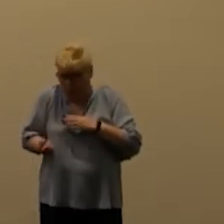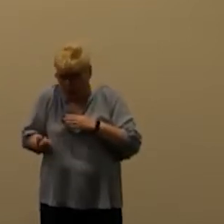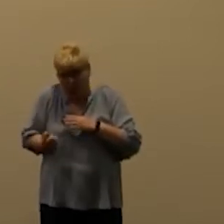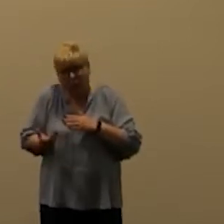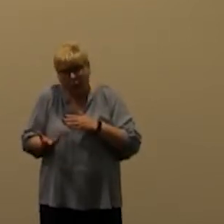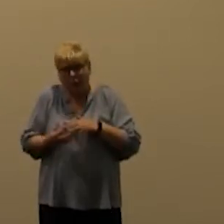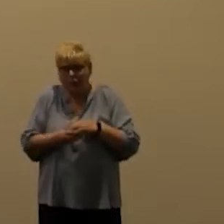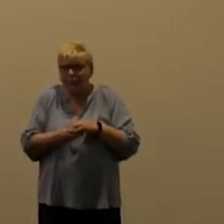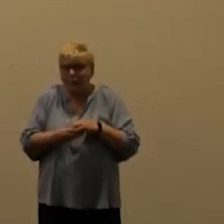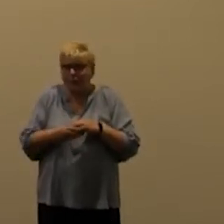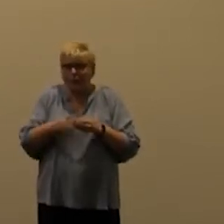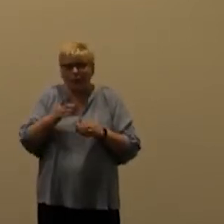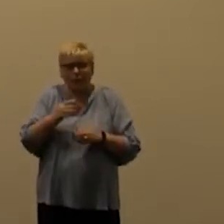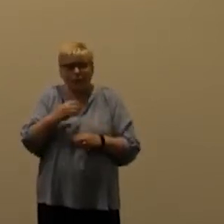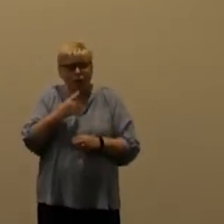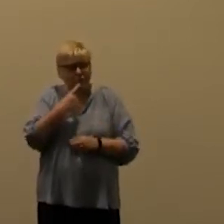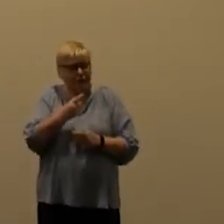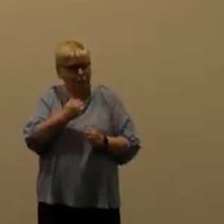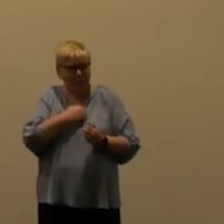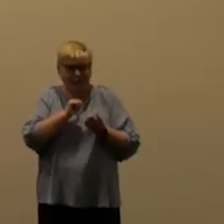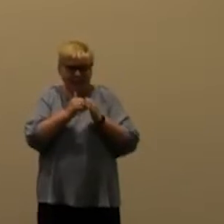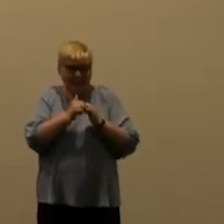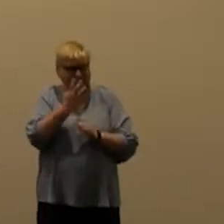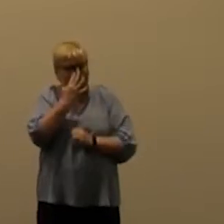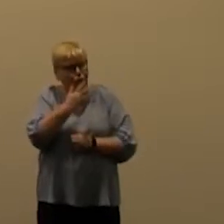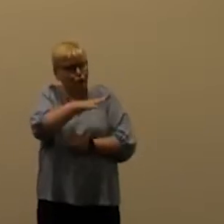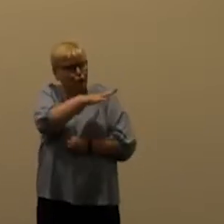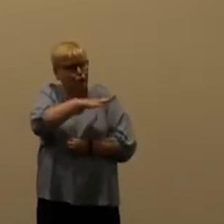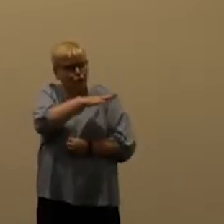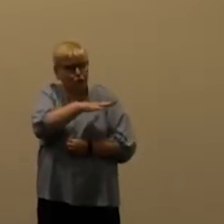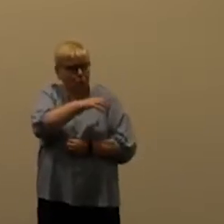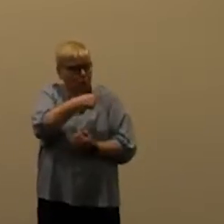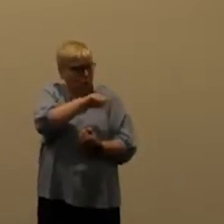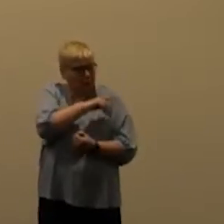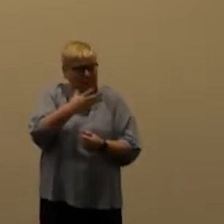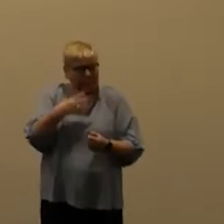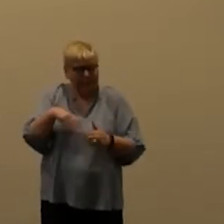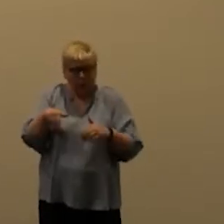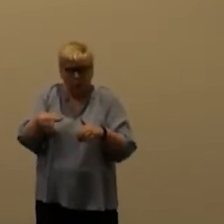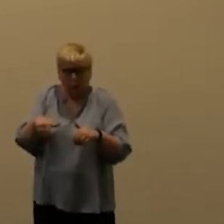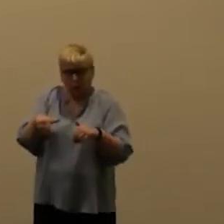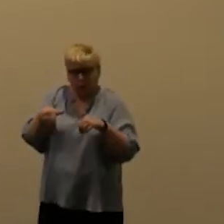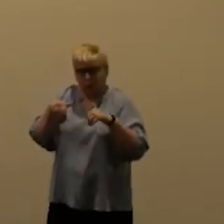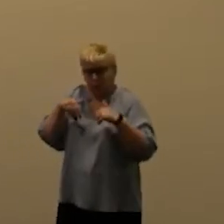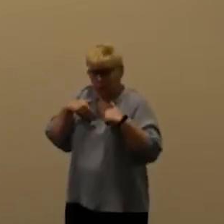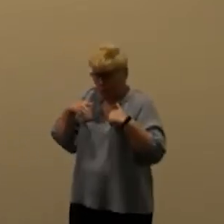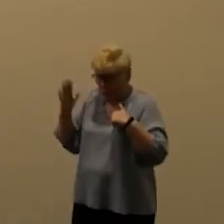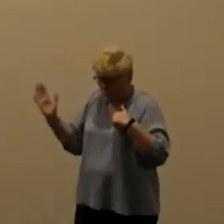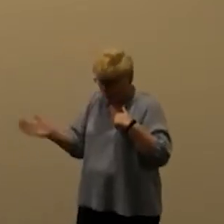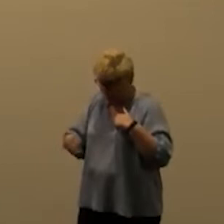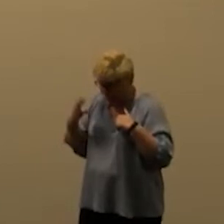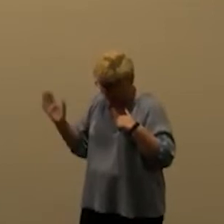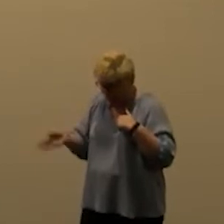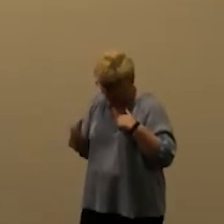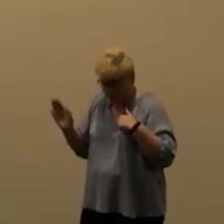is to my fellow baby boomers that we need to stand back and let the younger generation in.